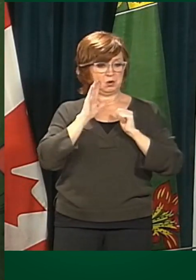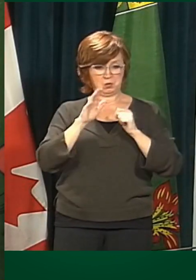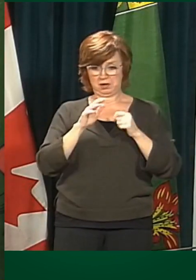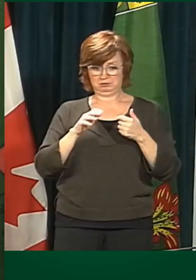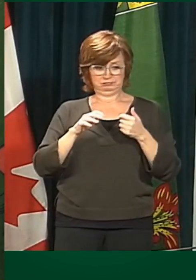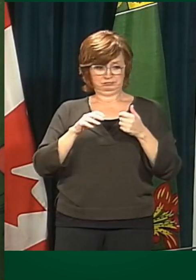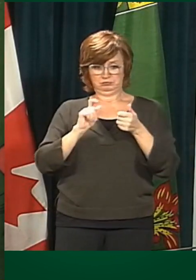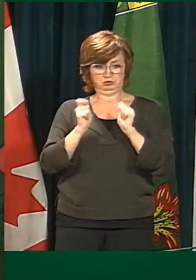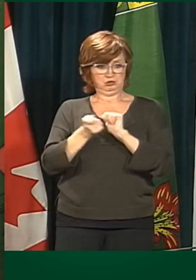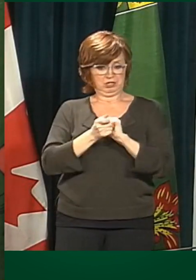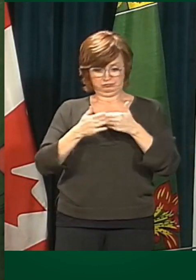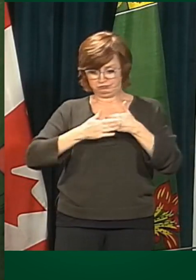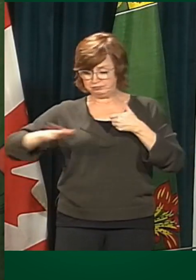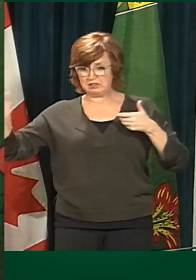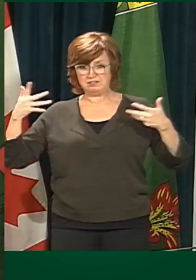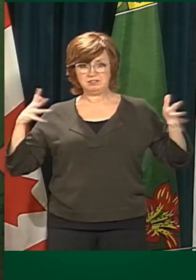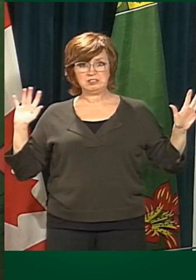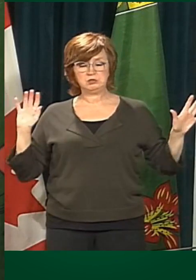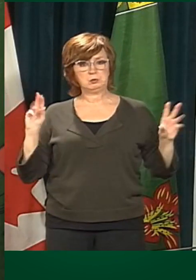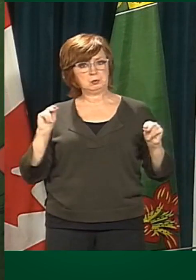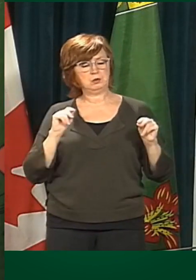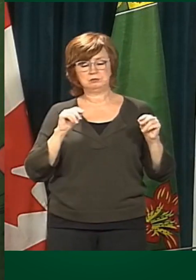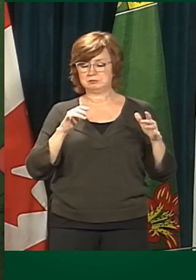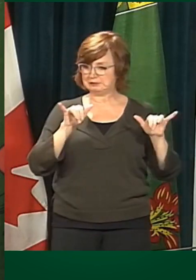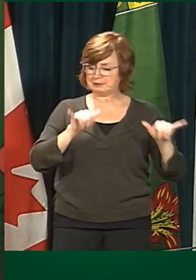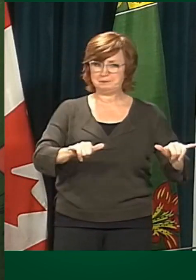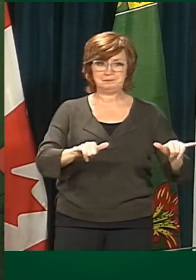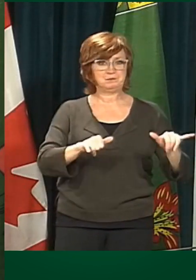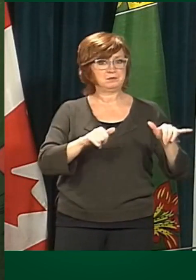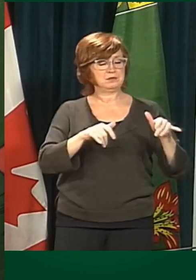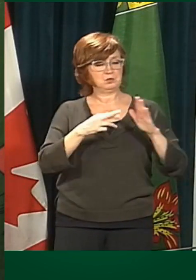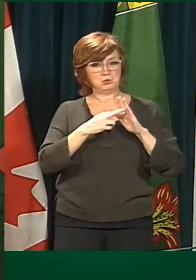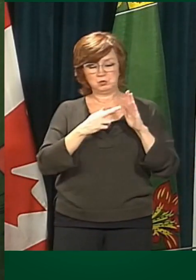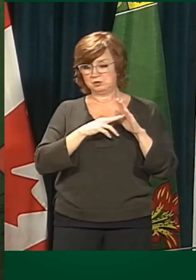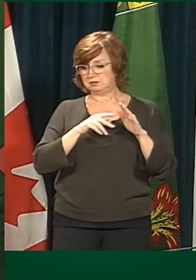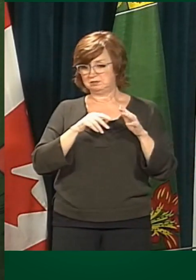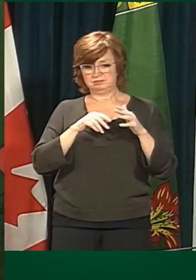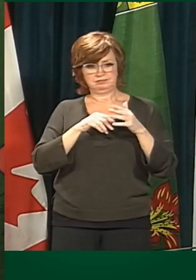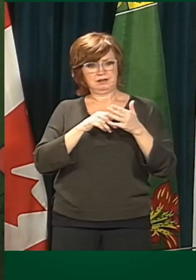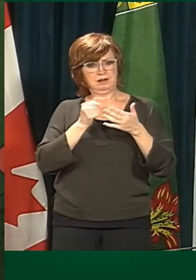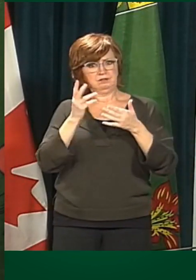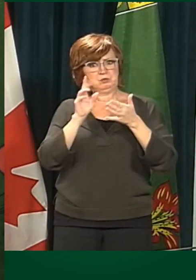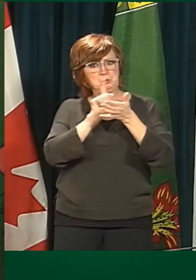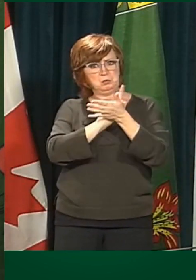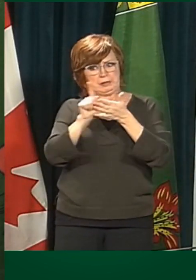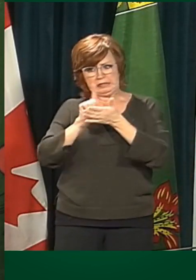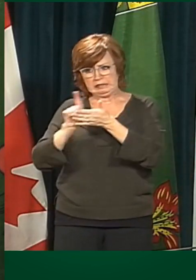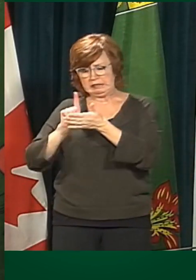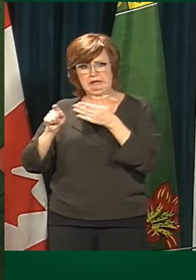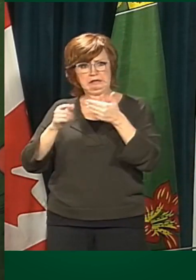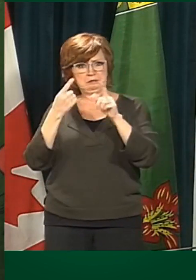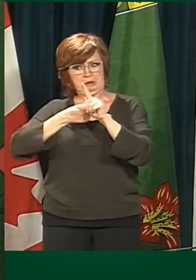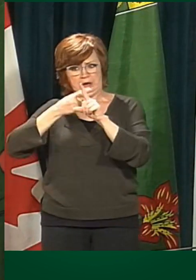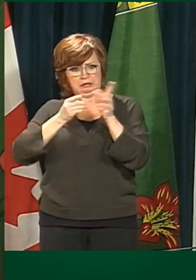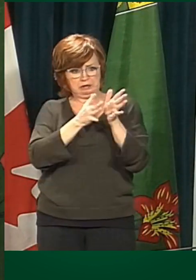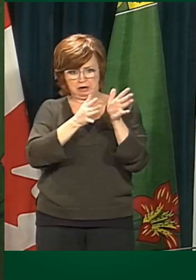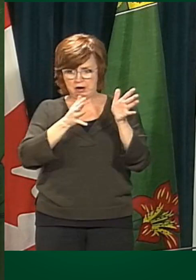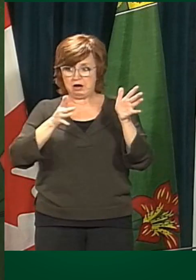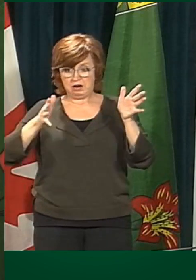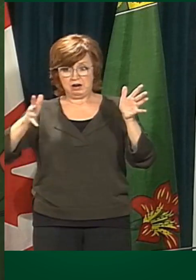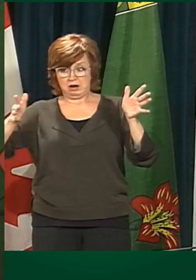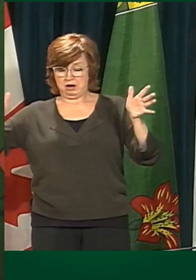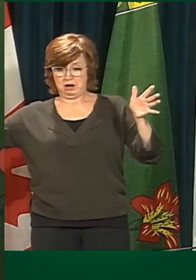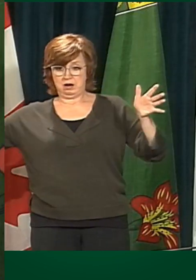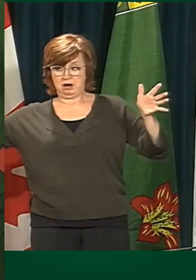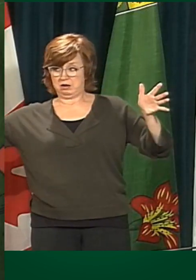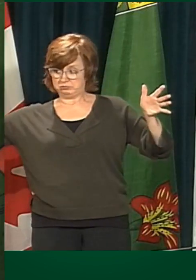Canada and won't for the next weeks or months. And internationally also, it's, different parts of the world are seeing different levels of the